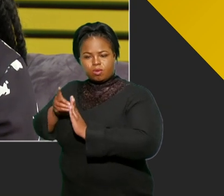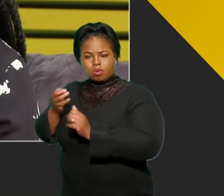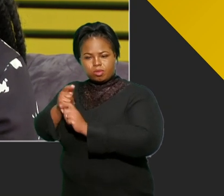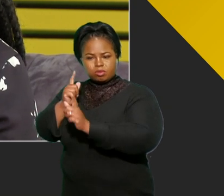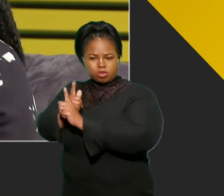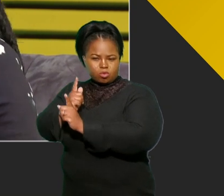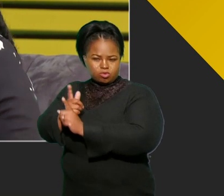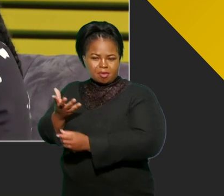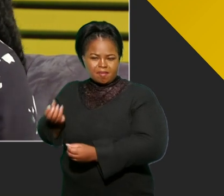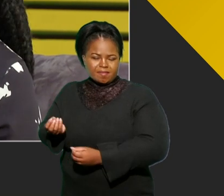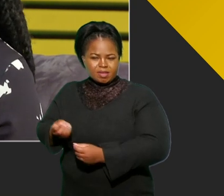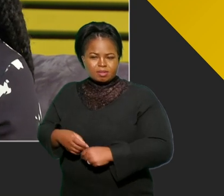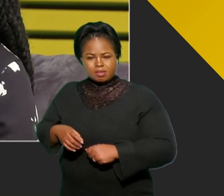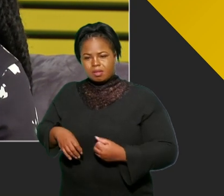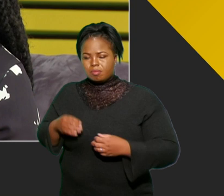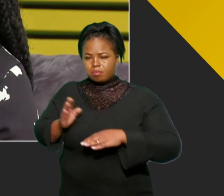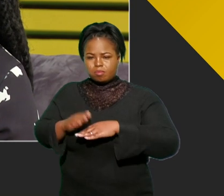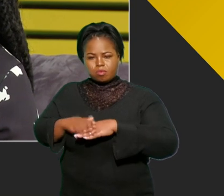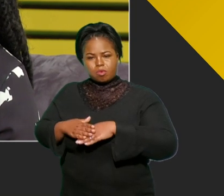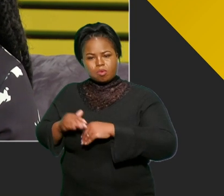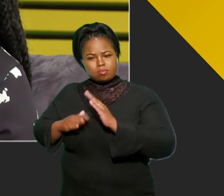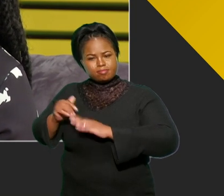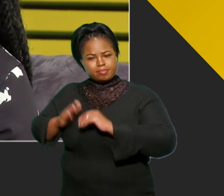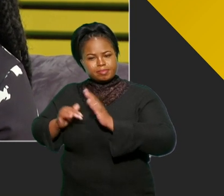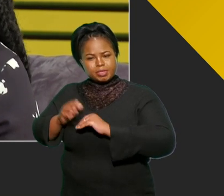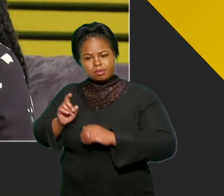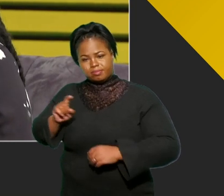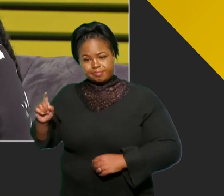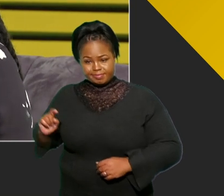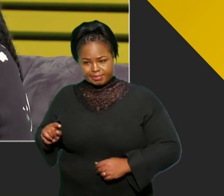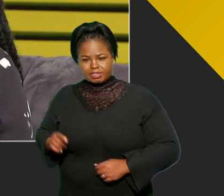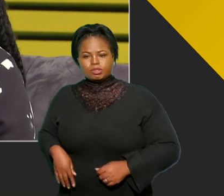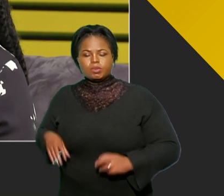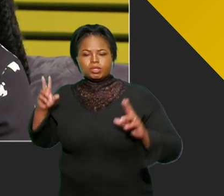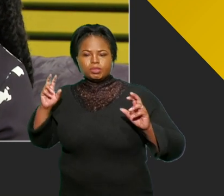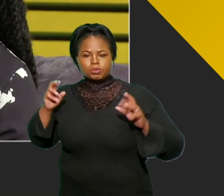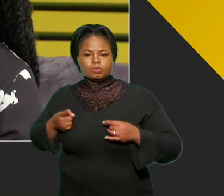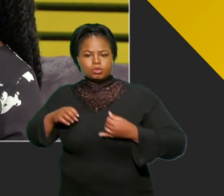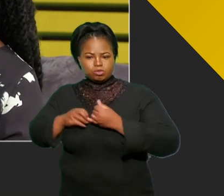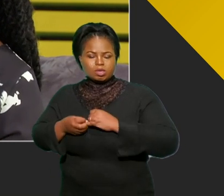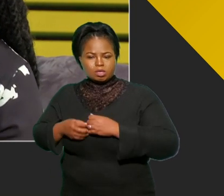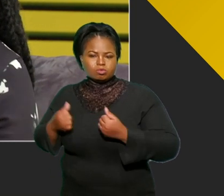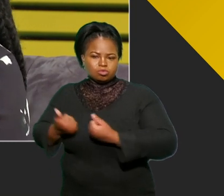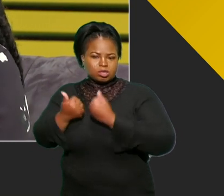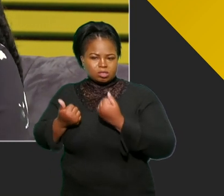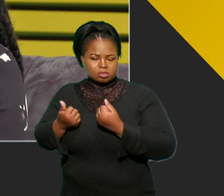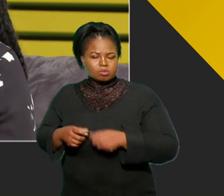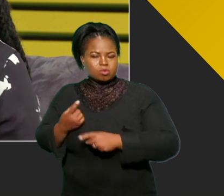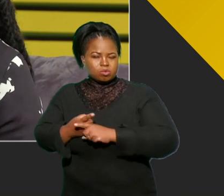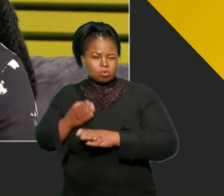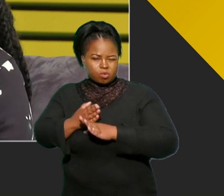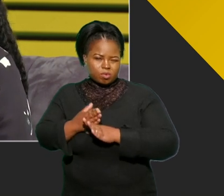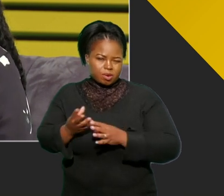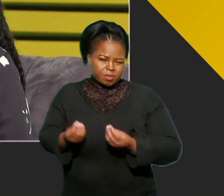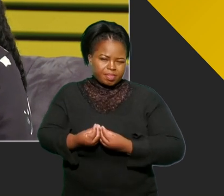own townships and putting out a lot of our own developers in those areas. Mm. So those are some of the issues that we challenge and we tackle, and we work with the